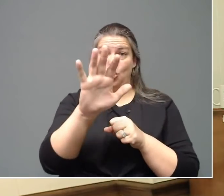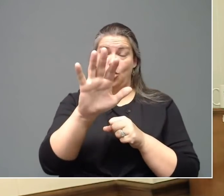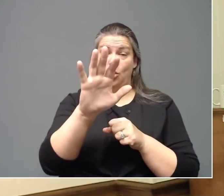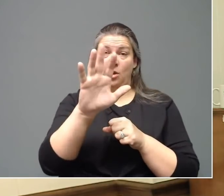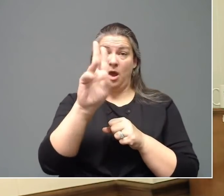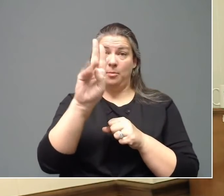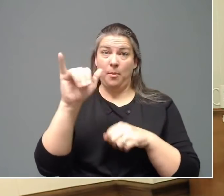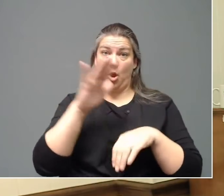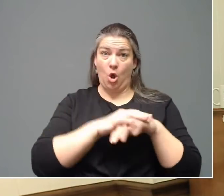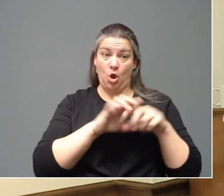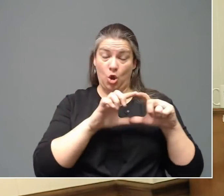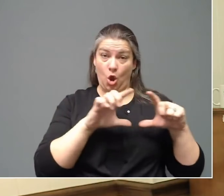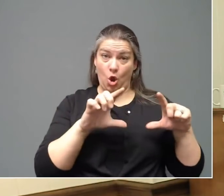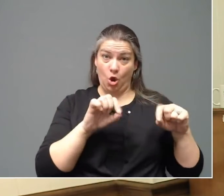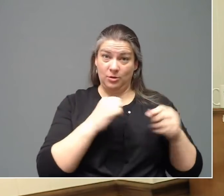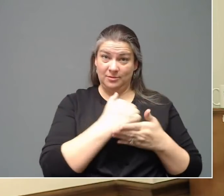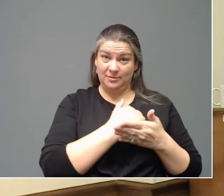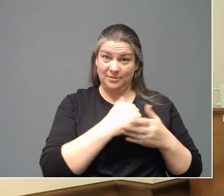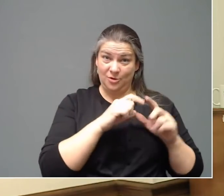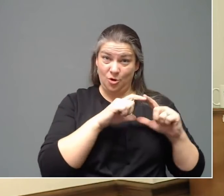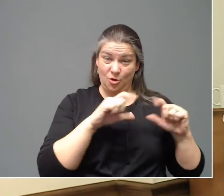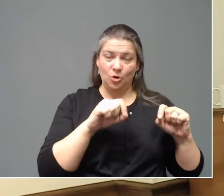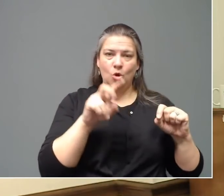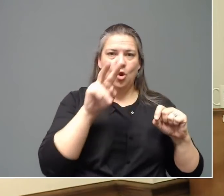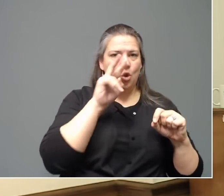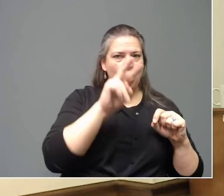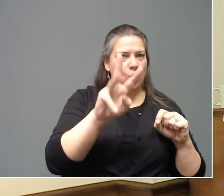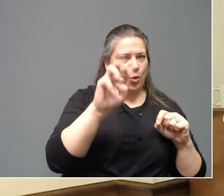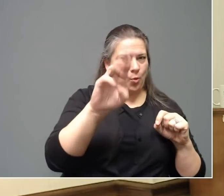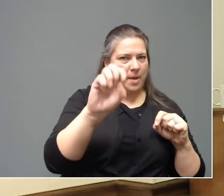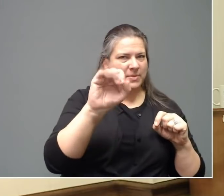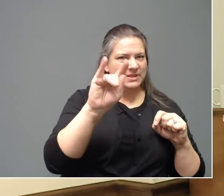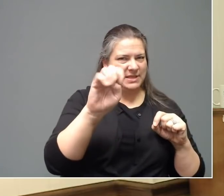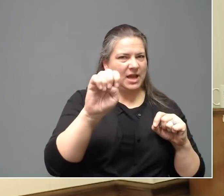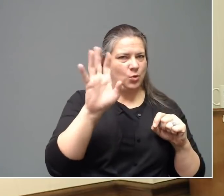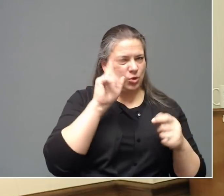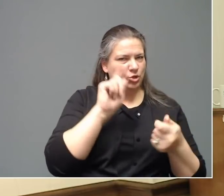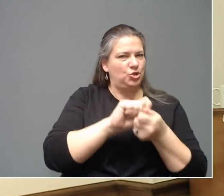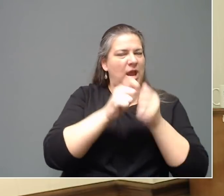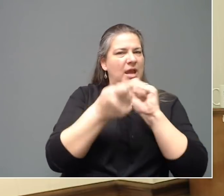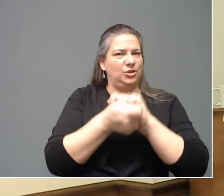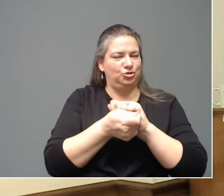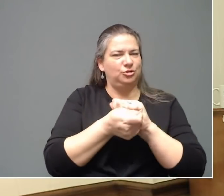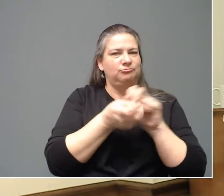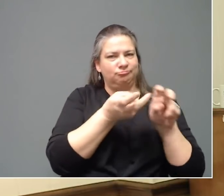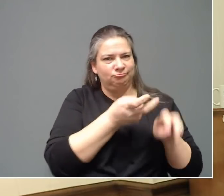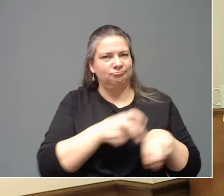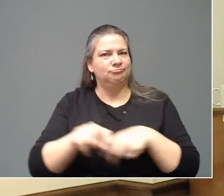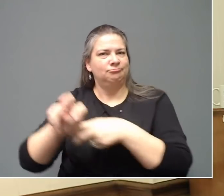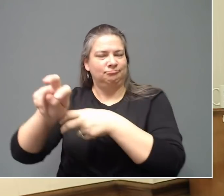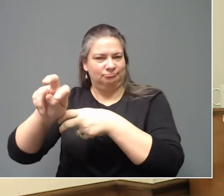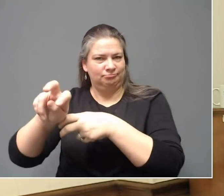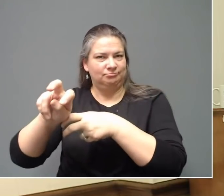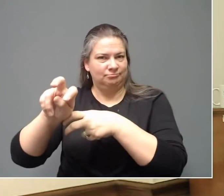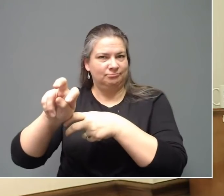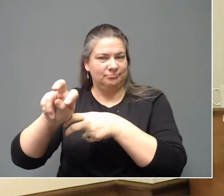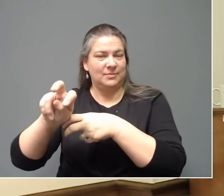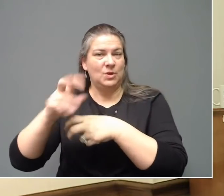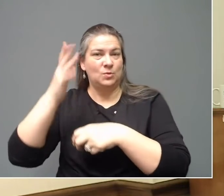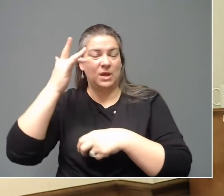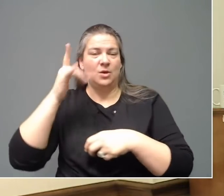check the notice on the Career Center website about the upcoming change in providers. There's going to be a gap between